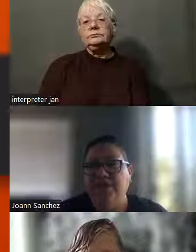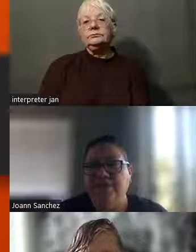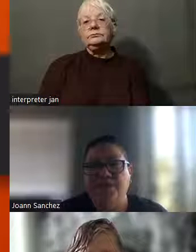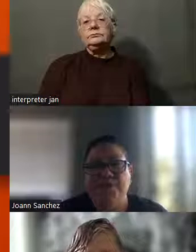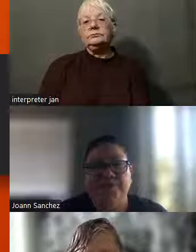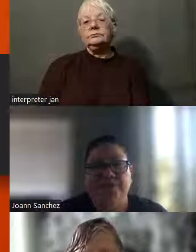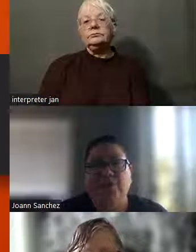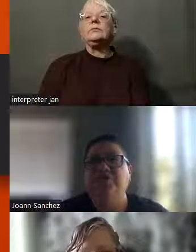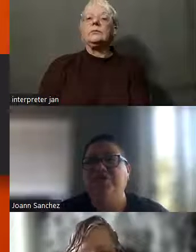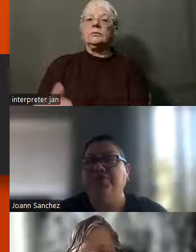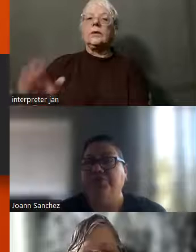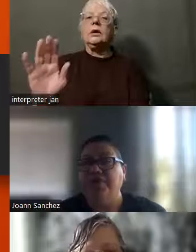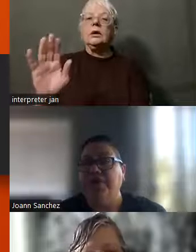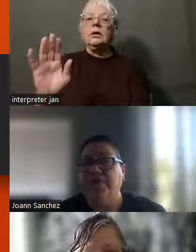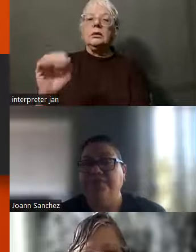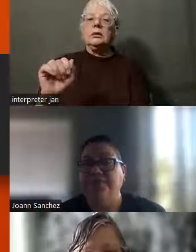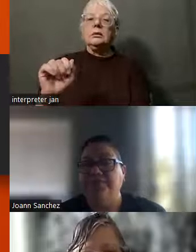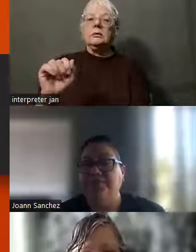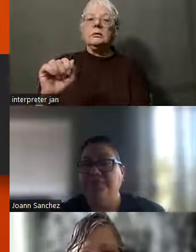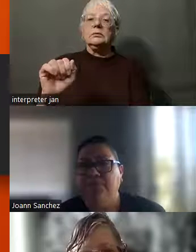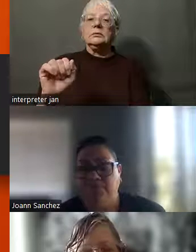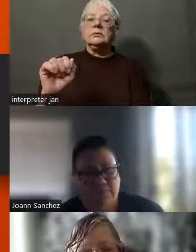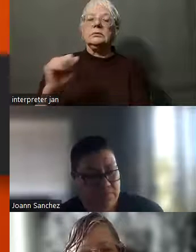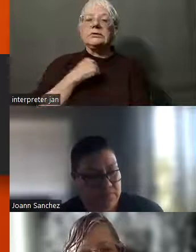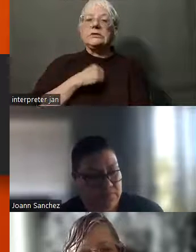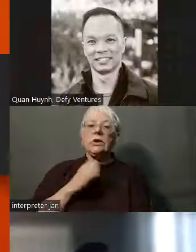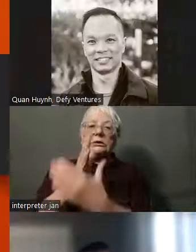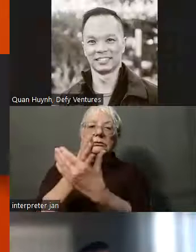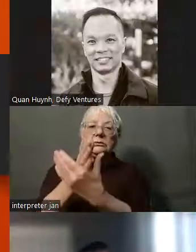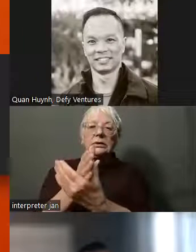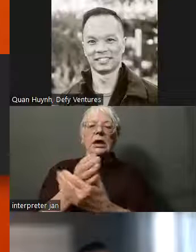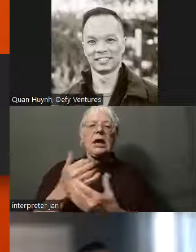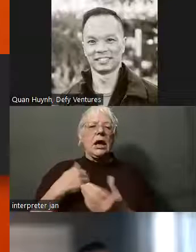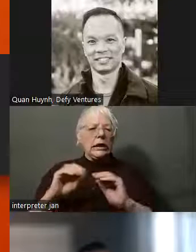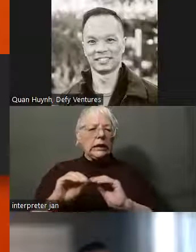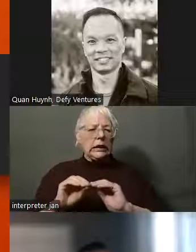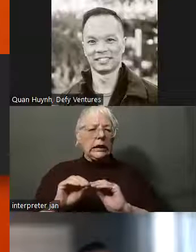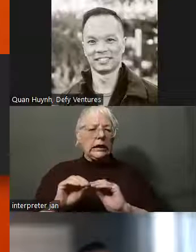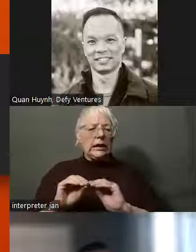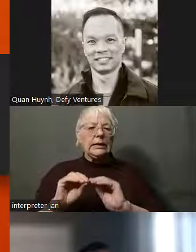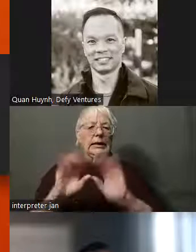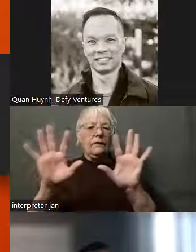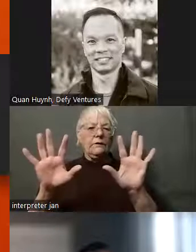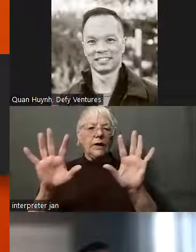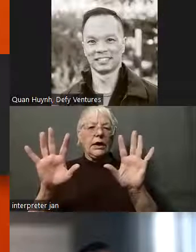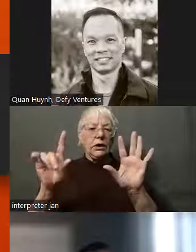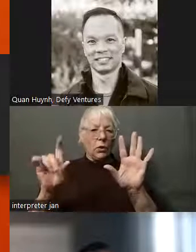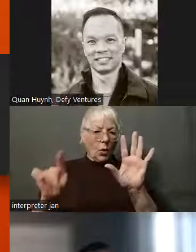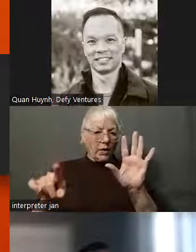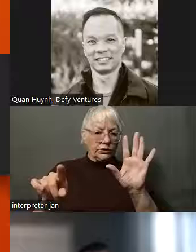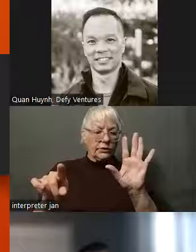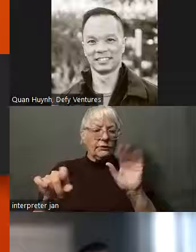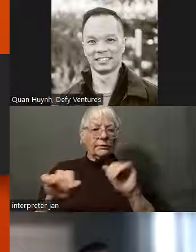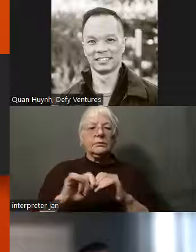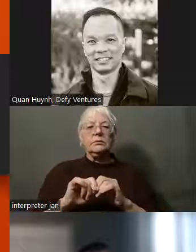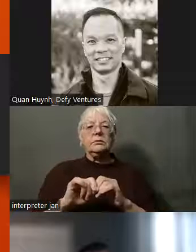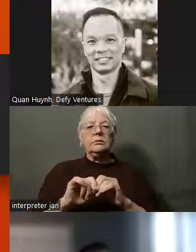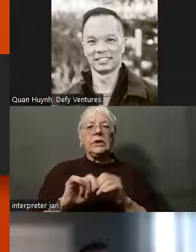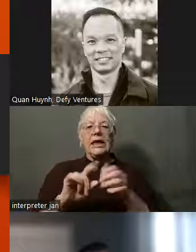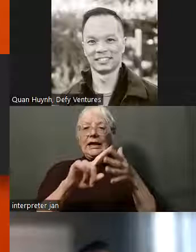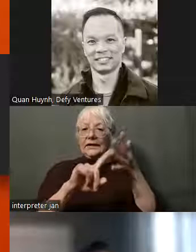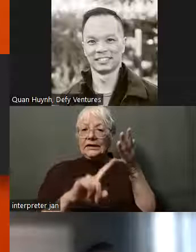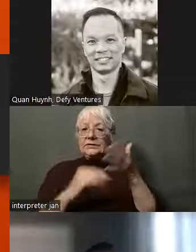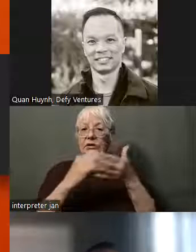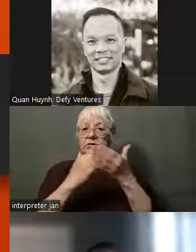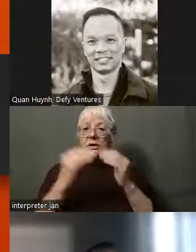Okay, thank you. I'm sorry, Joanne, could I a clarifying question? So these are some of the